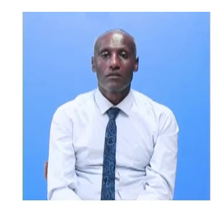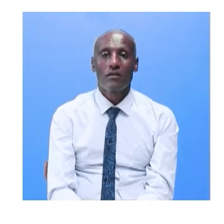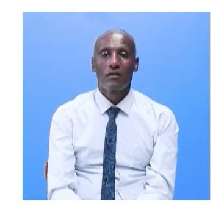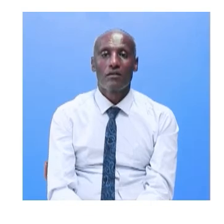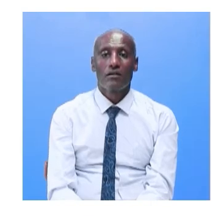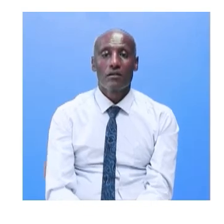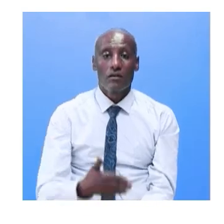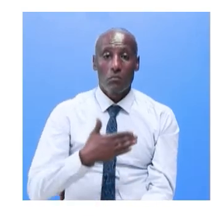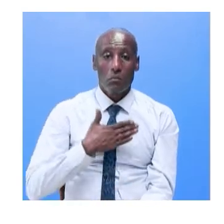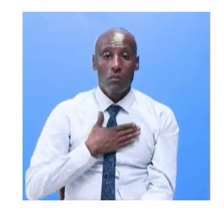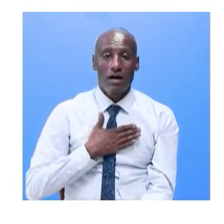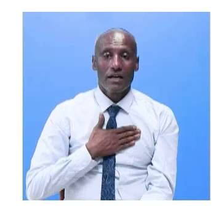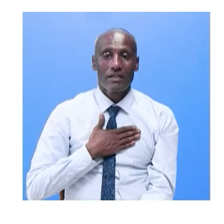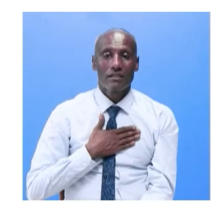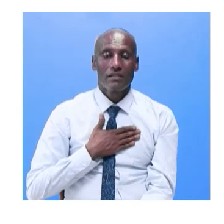My